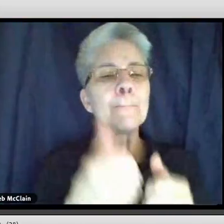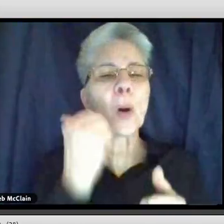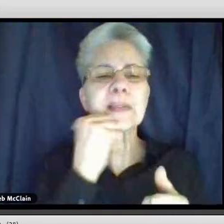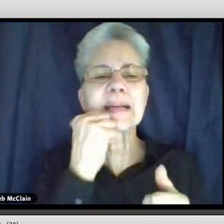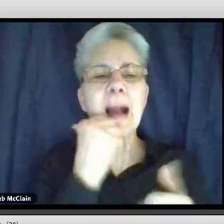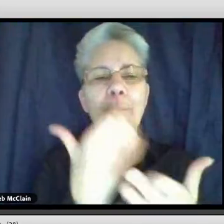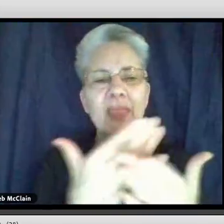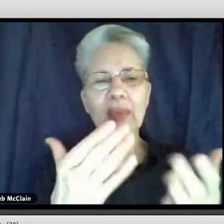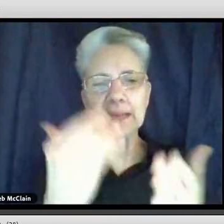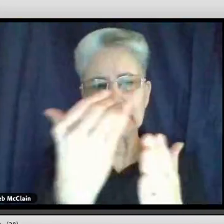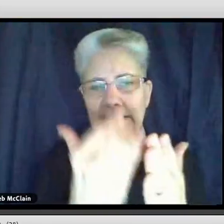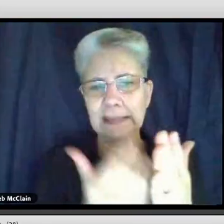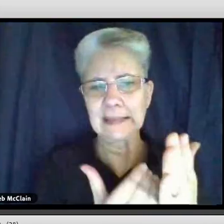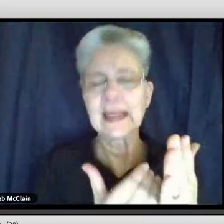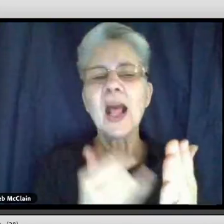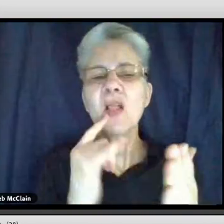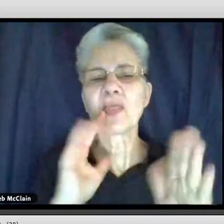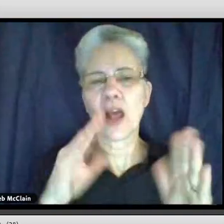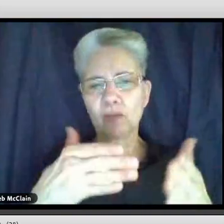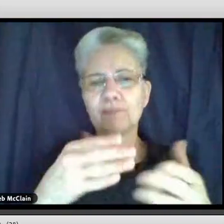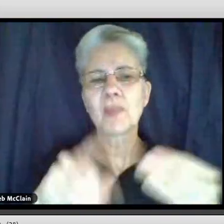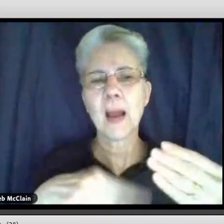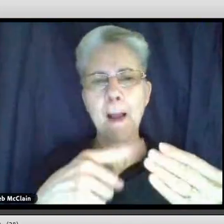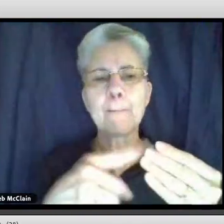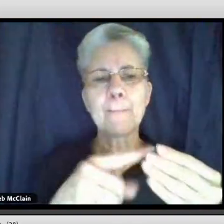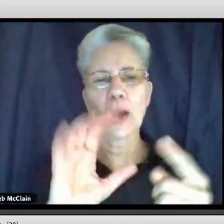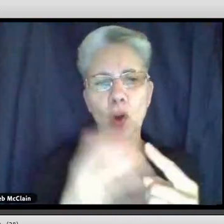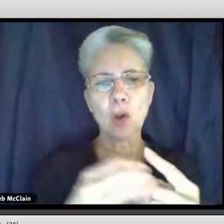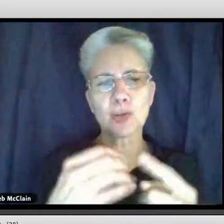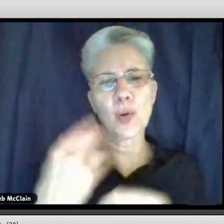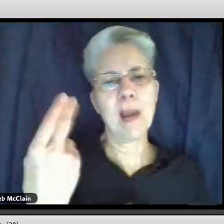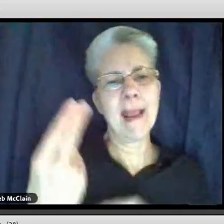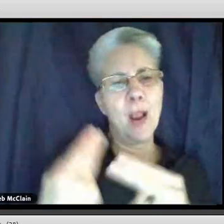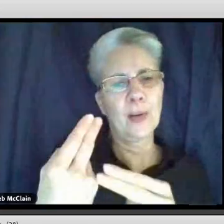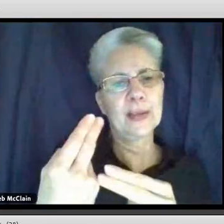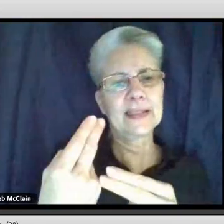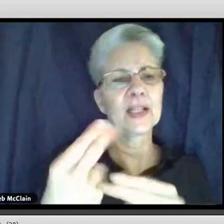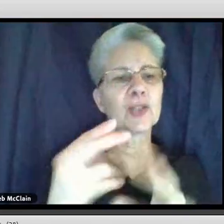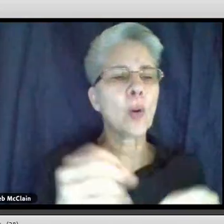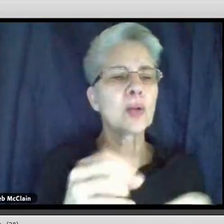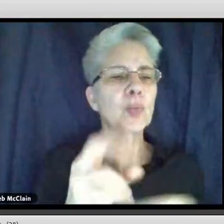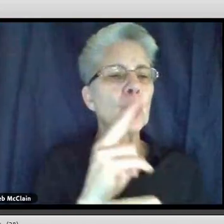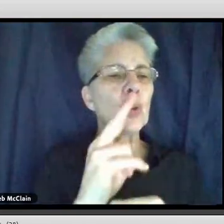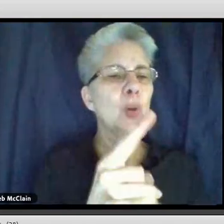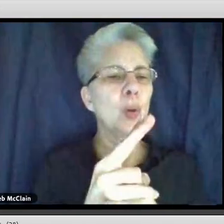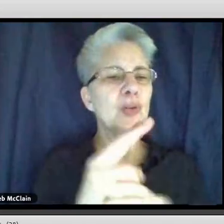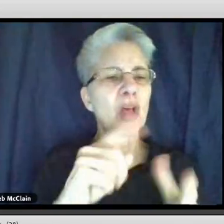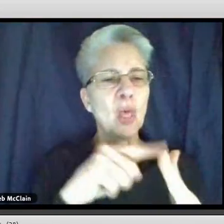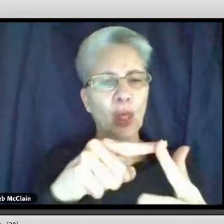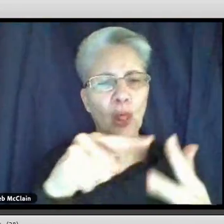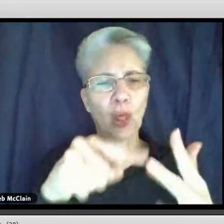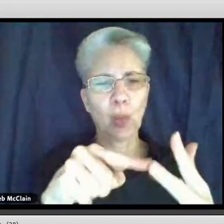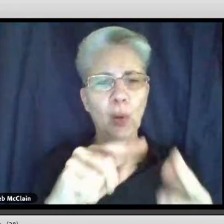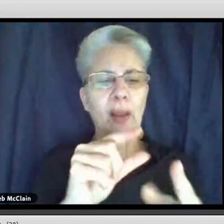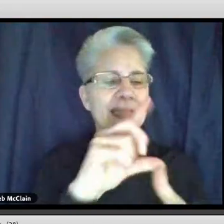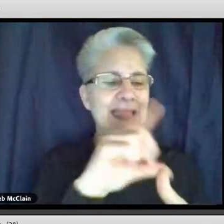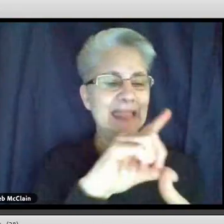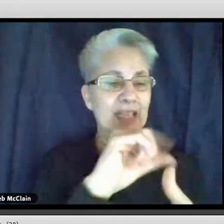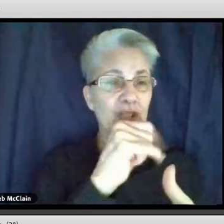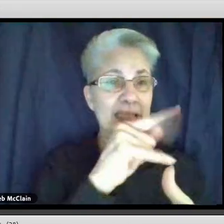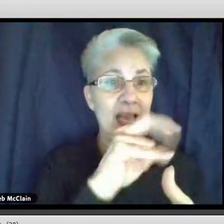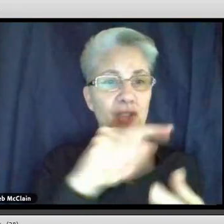actions that are usually spoken about in cultural heritage organizations when we're using those three words. We say digitization,